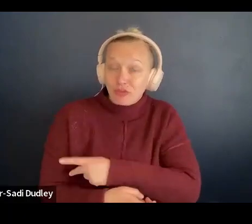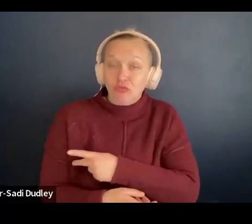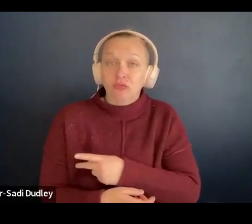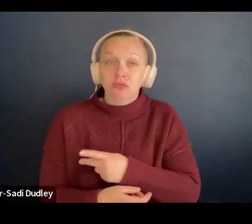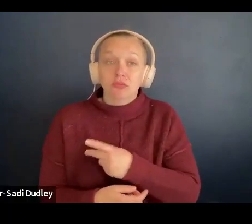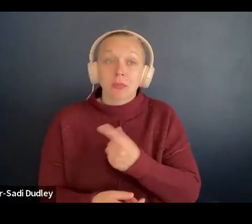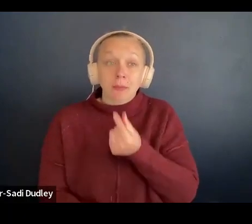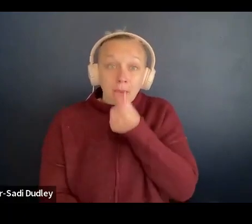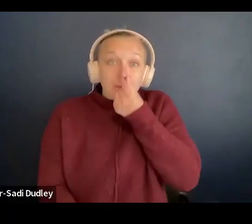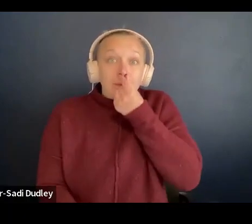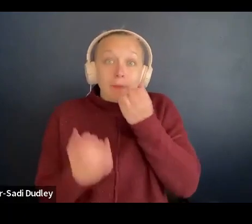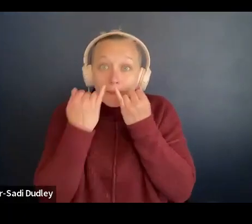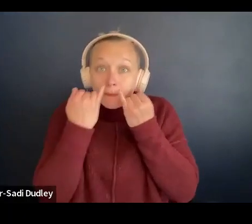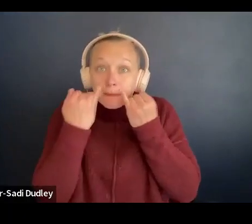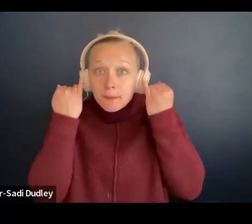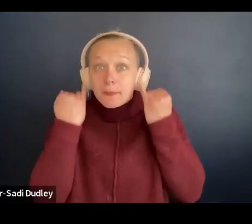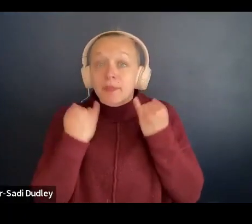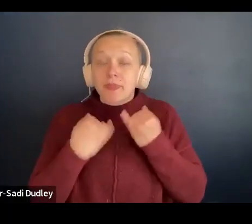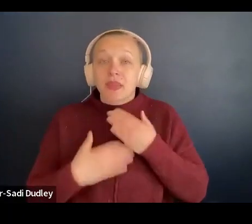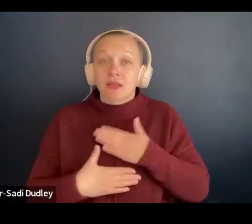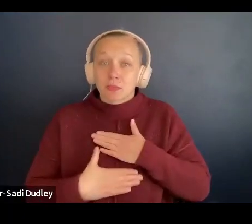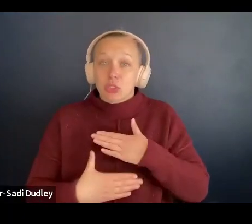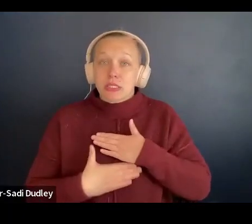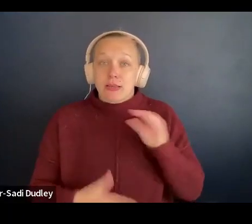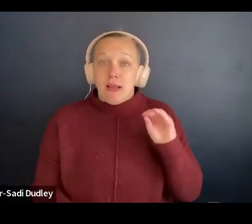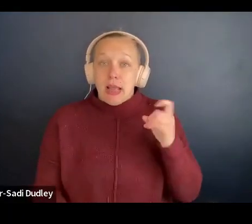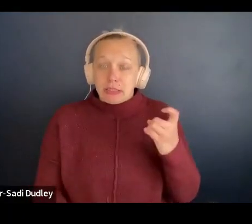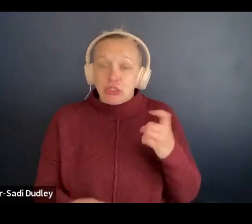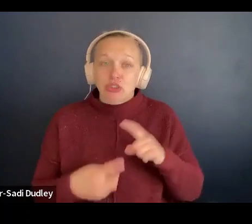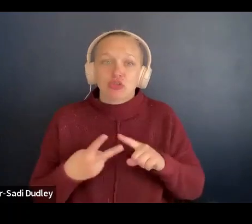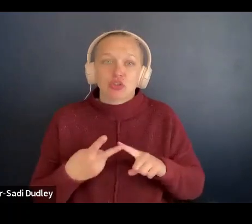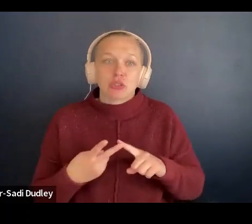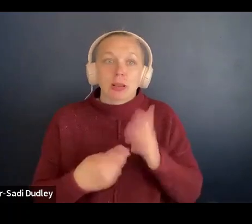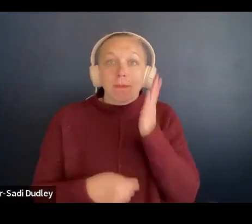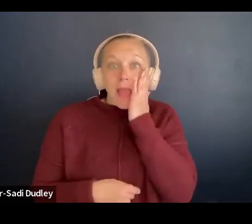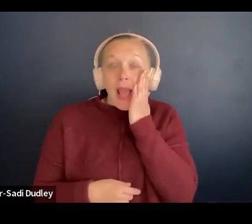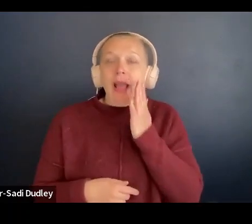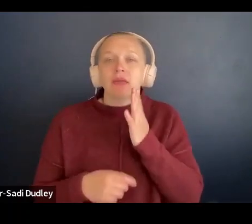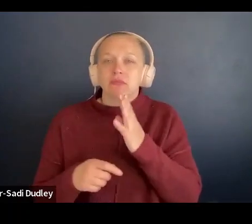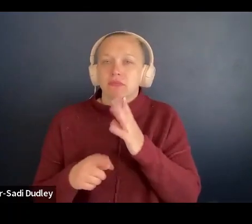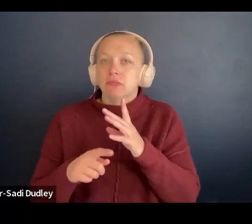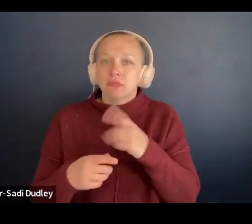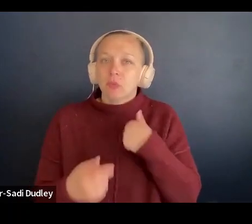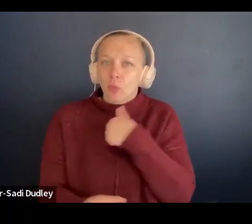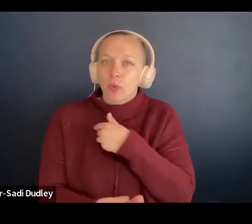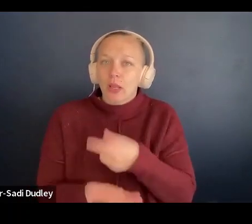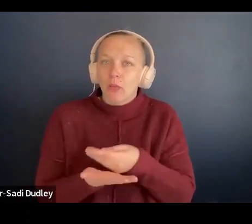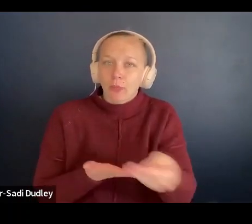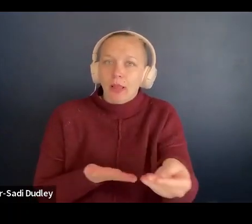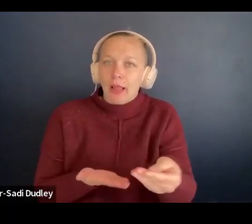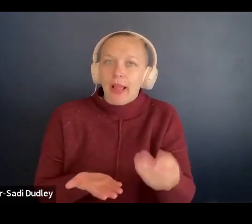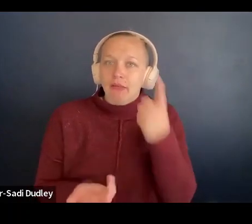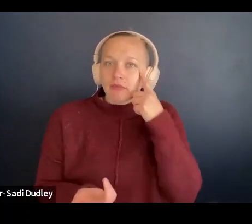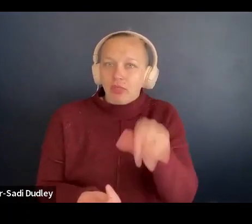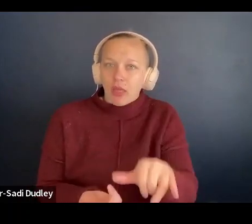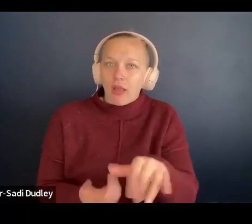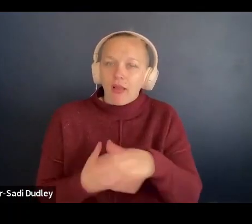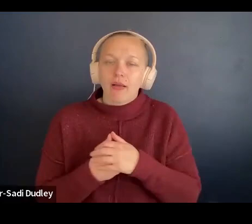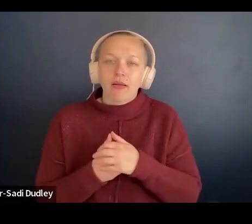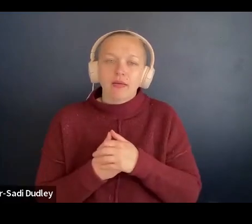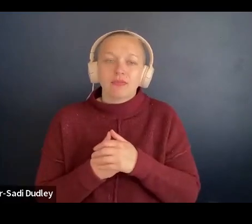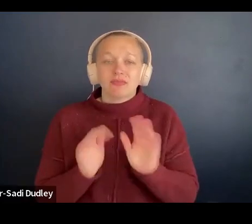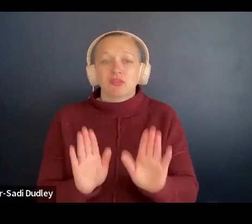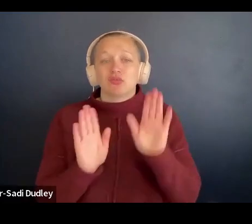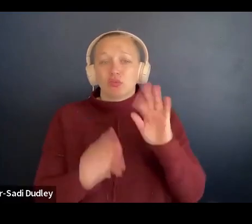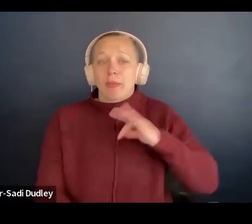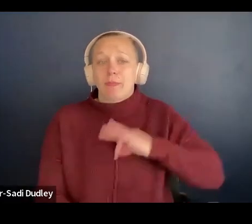oxygen, hospital beds, those types of things. And it's really a wonderful, wonderful benefit. So you can go on